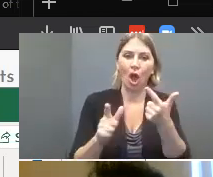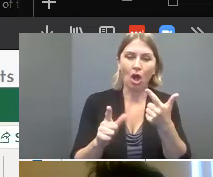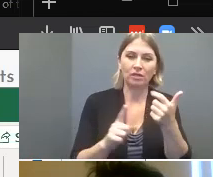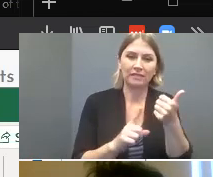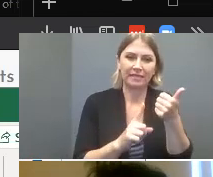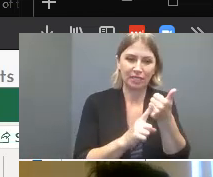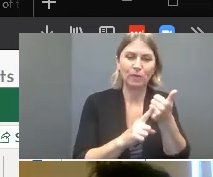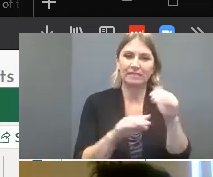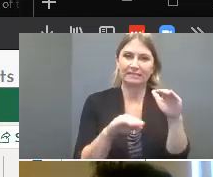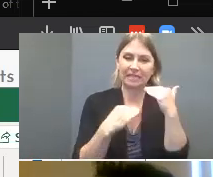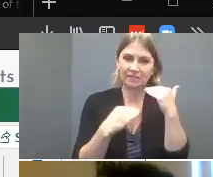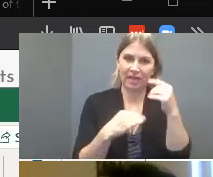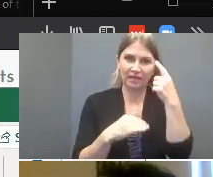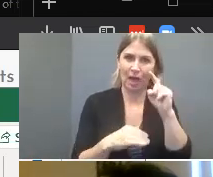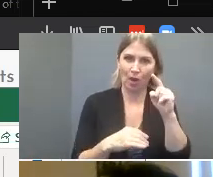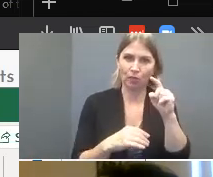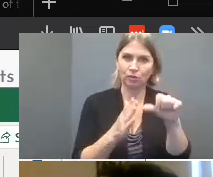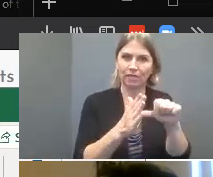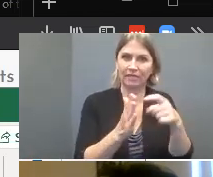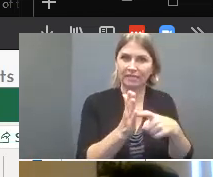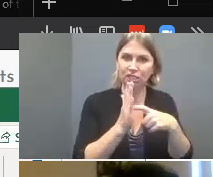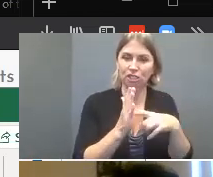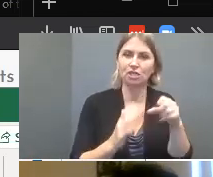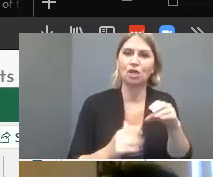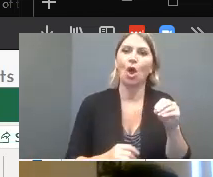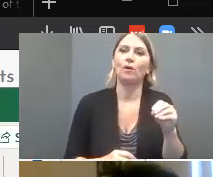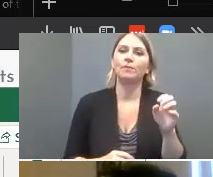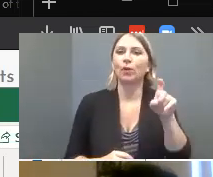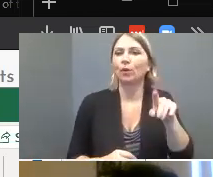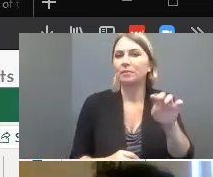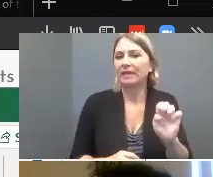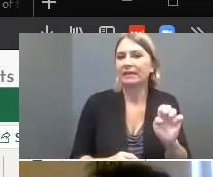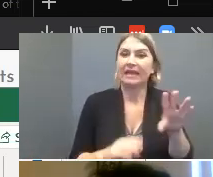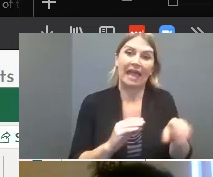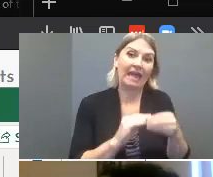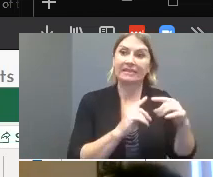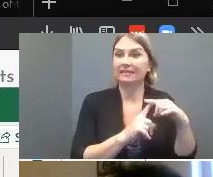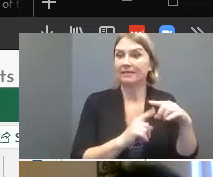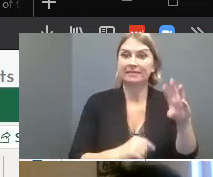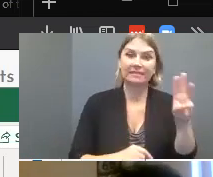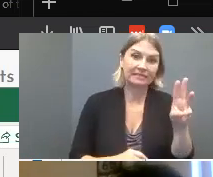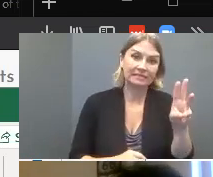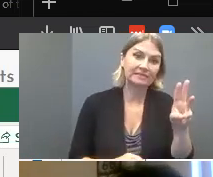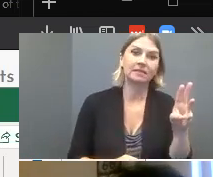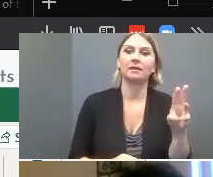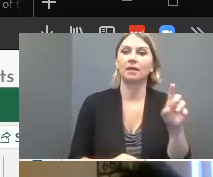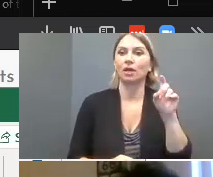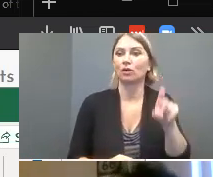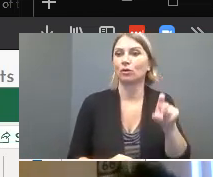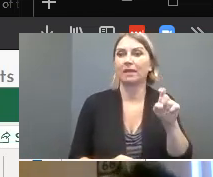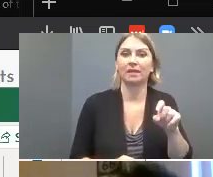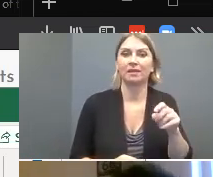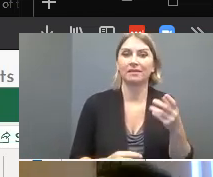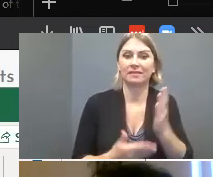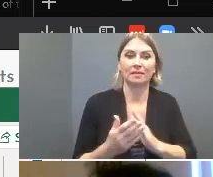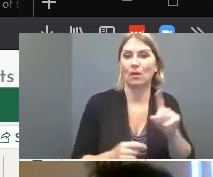satisfied our condition. So as you said that it could be adding 6, and as Mohammed said that it could be less than 6 by 100, we are